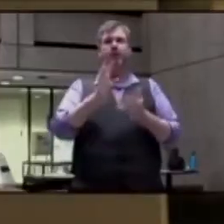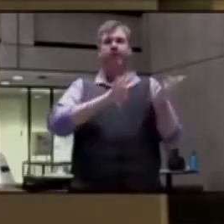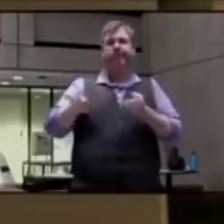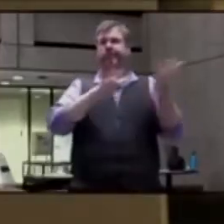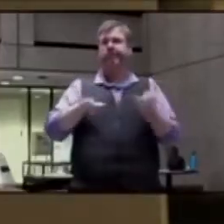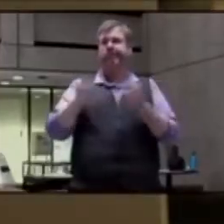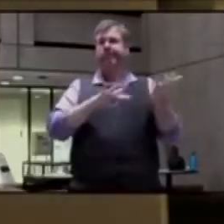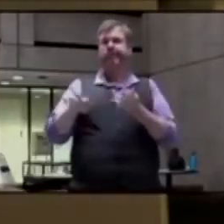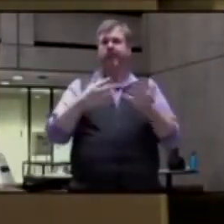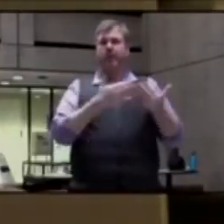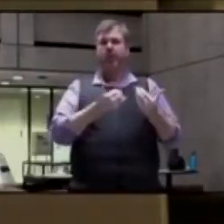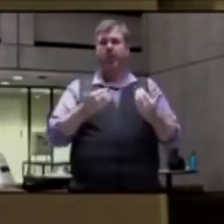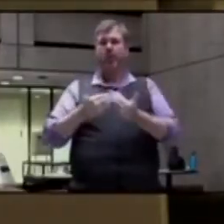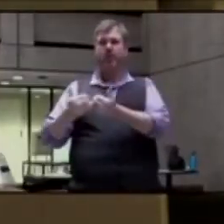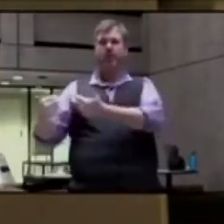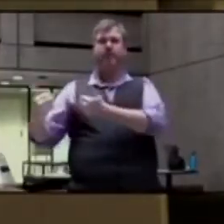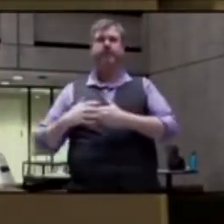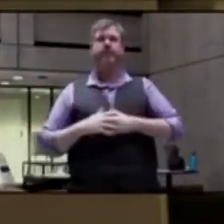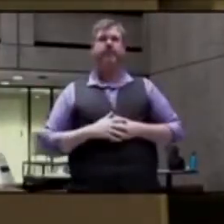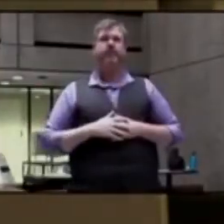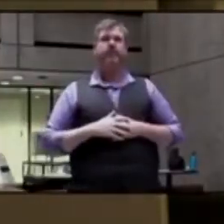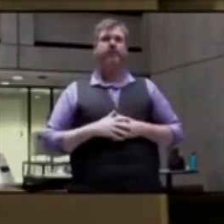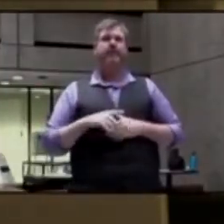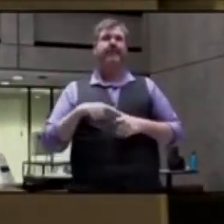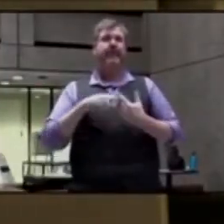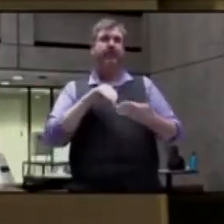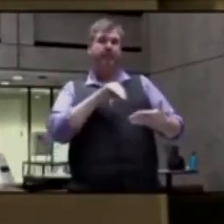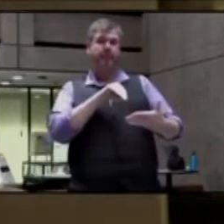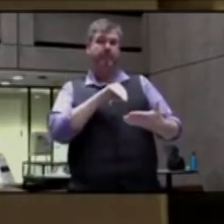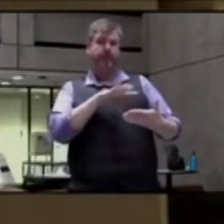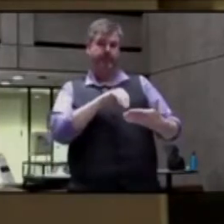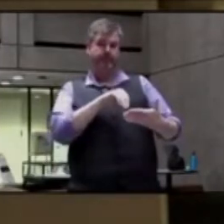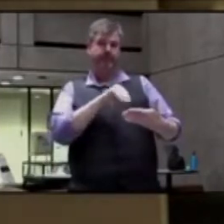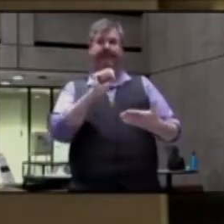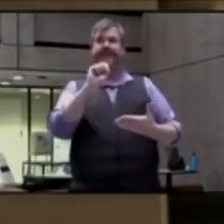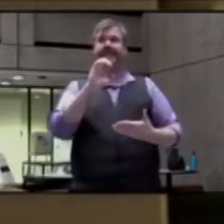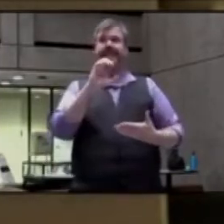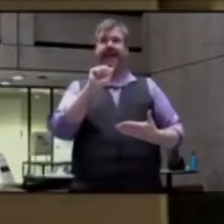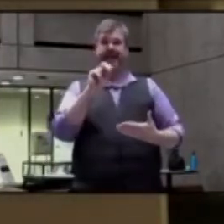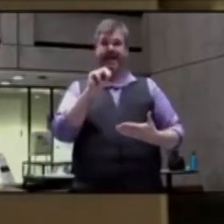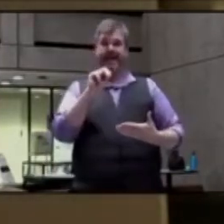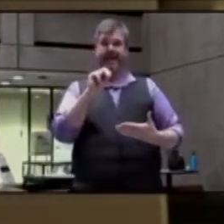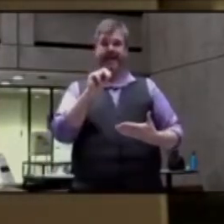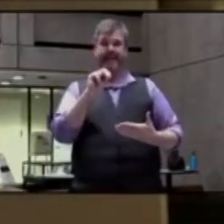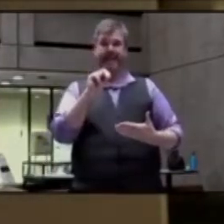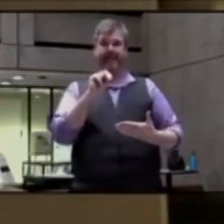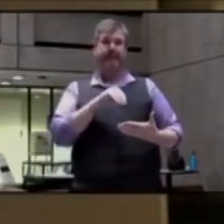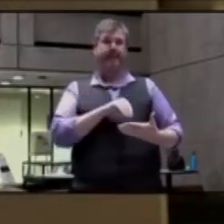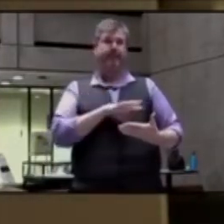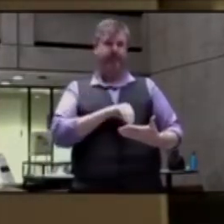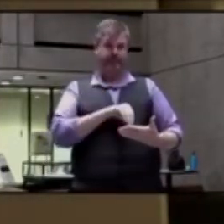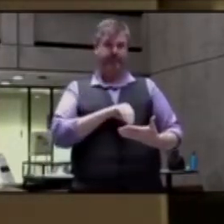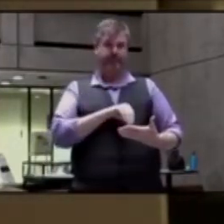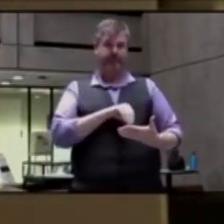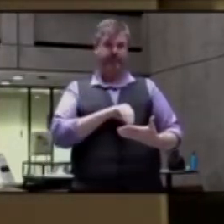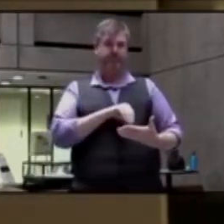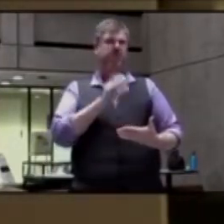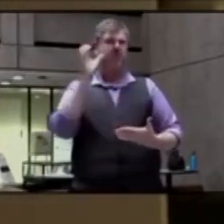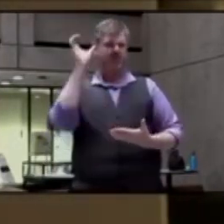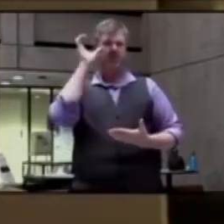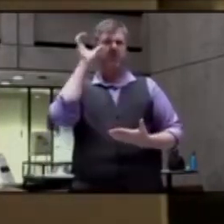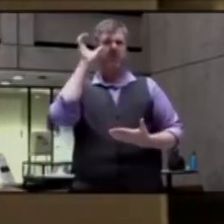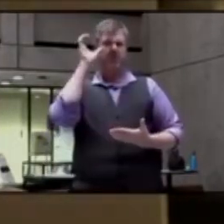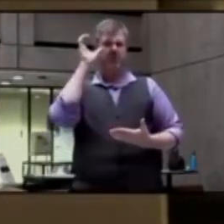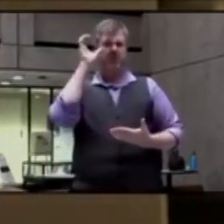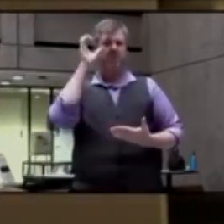envelope where your signature is. And then staff will be sitting at the computer terminals, and the system will bring up